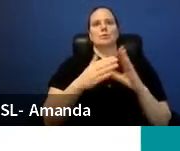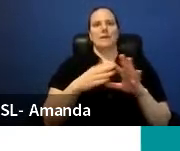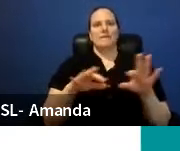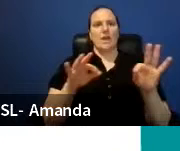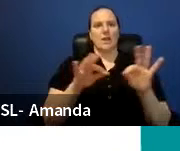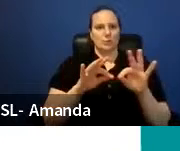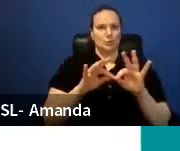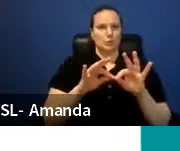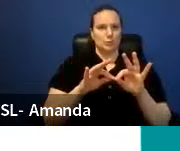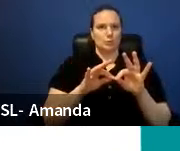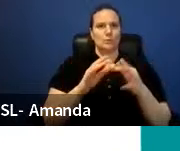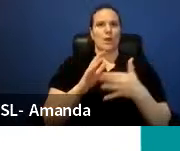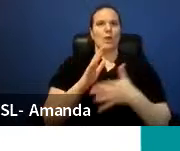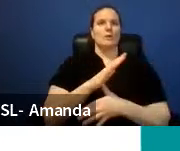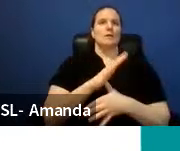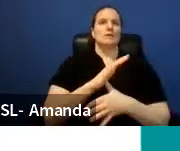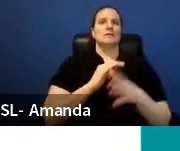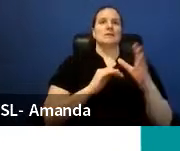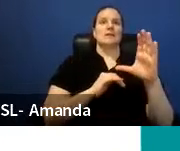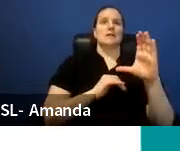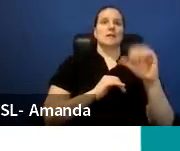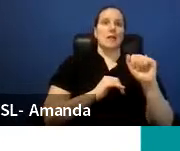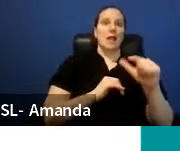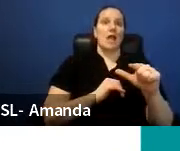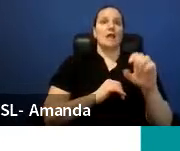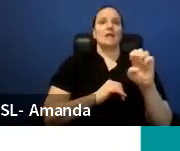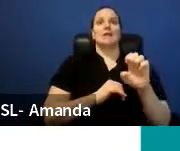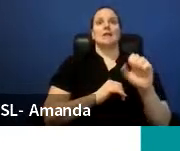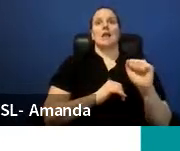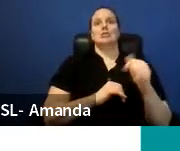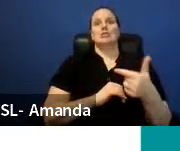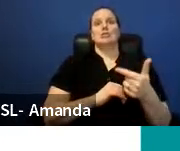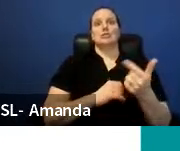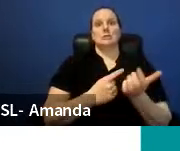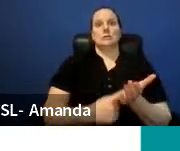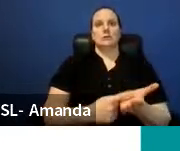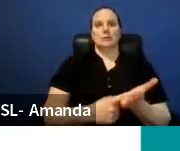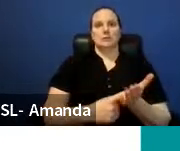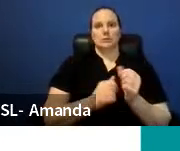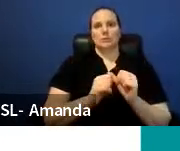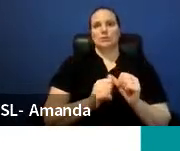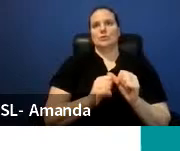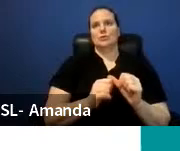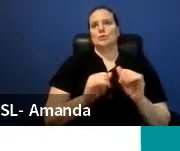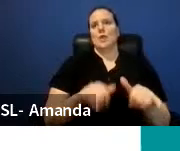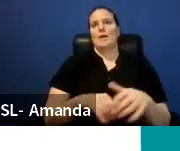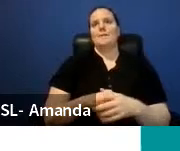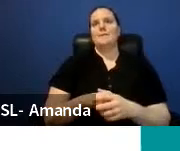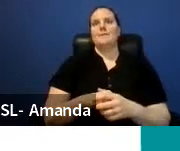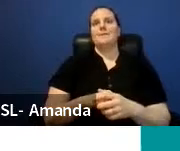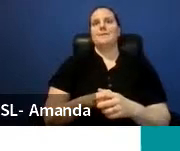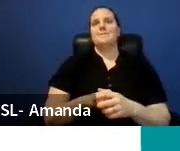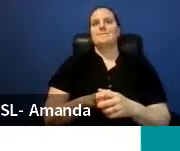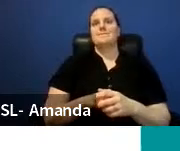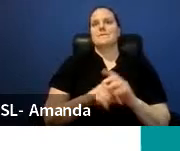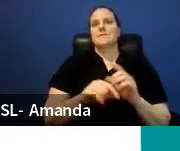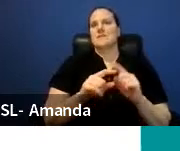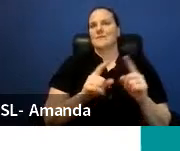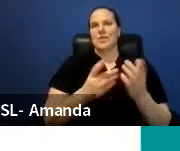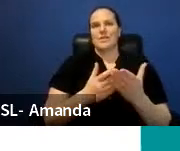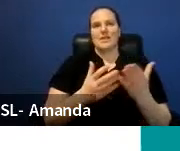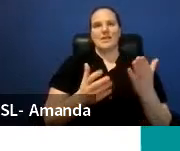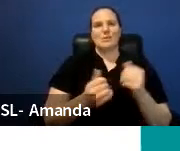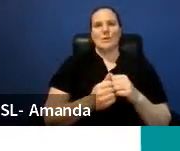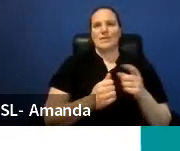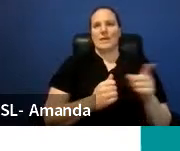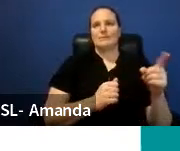priorities that this CAG and the EAG have been discussing. We'll continue to do that. They different items among them will have